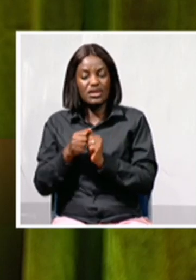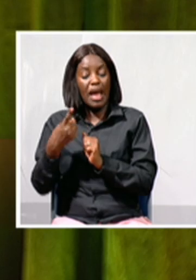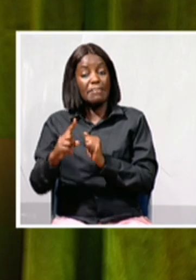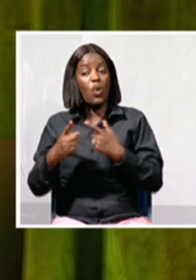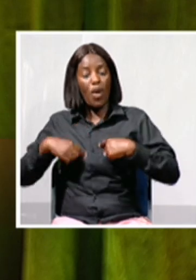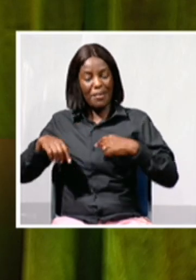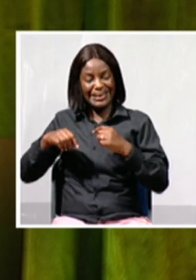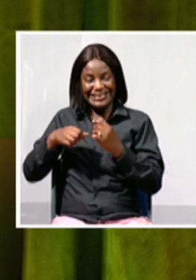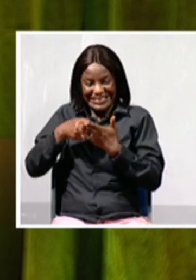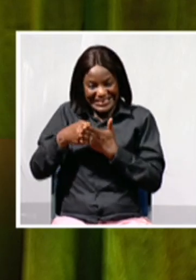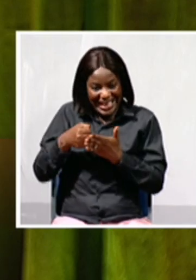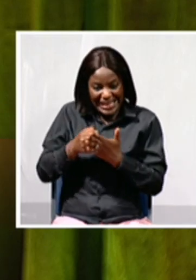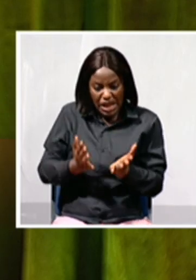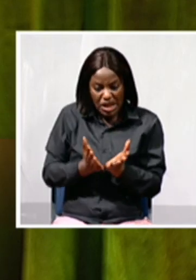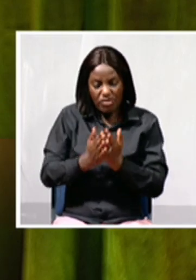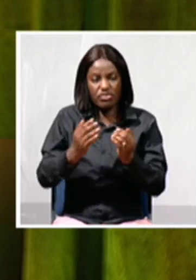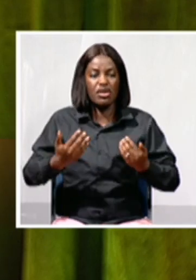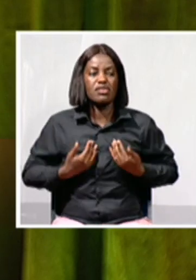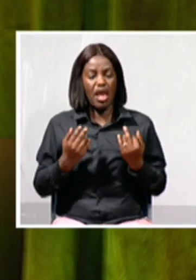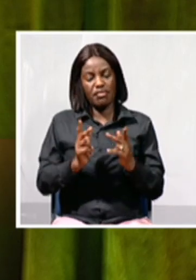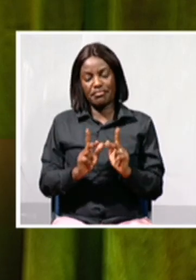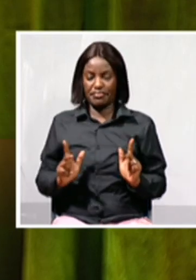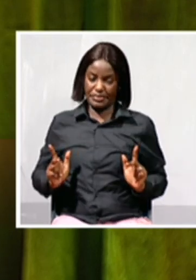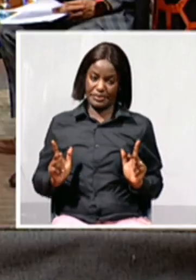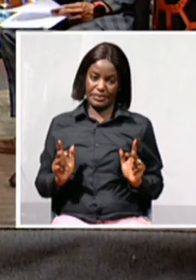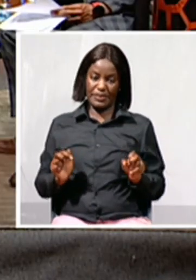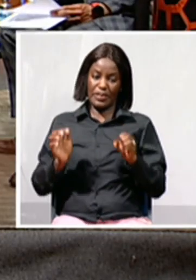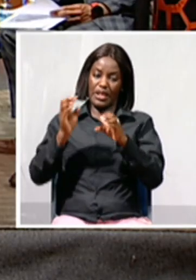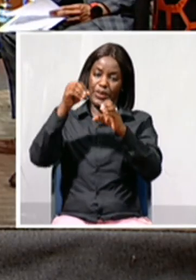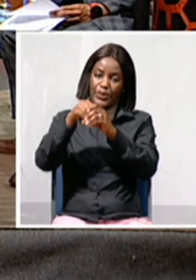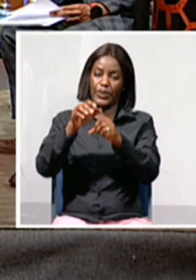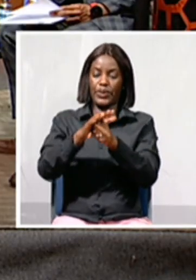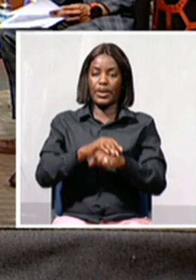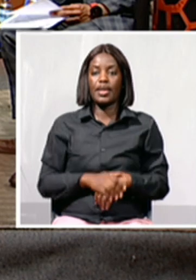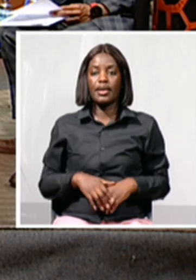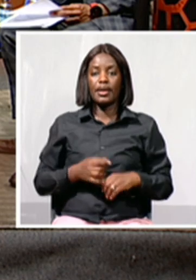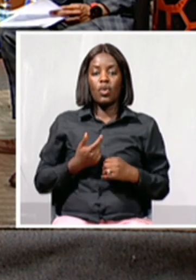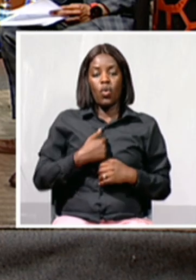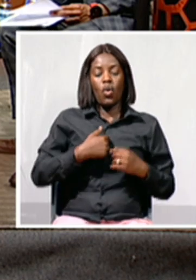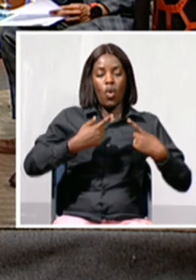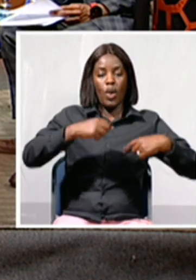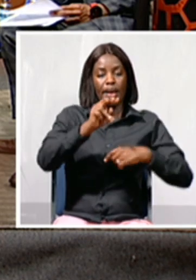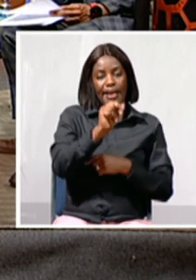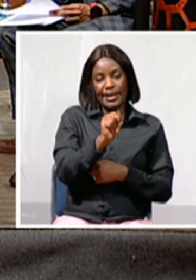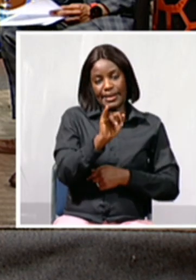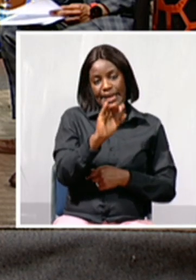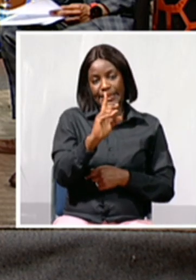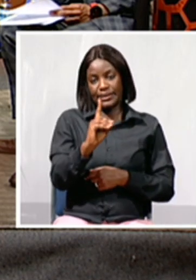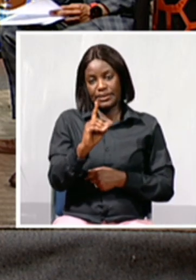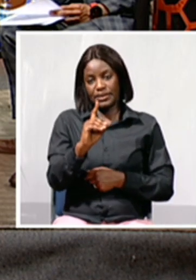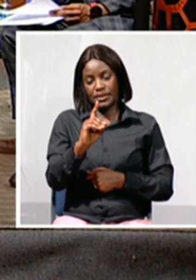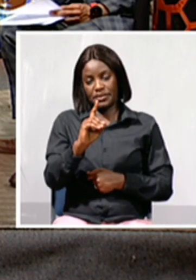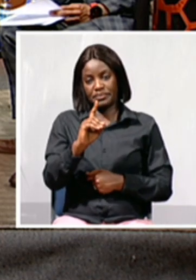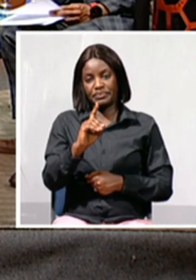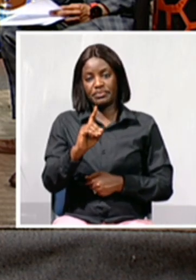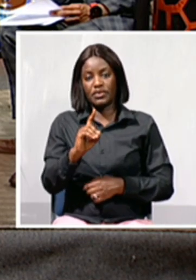the translation of the message. Thank you. Yes, sir. Yes, so Denver NID, we are at a space where we say the purpose of